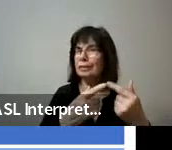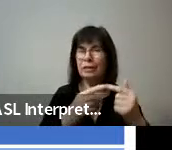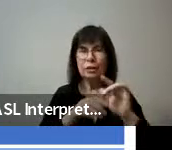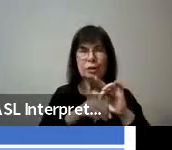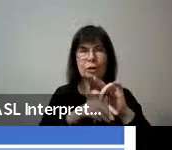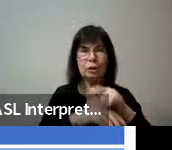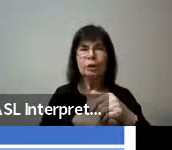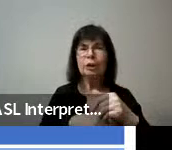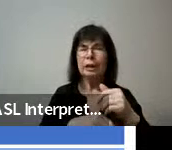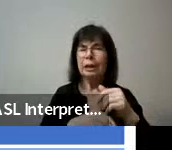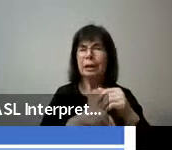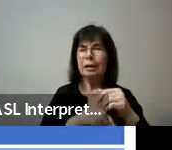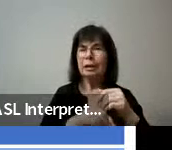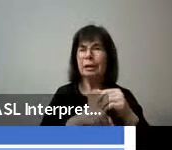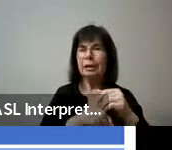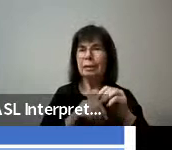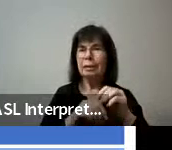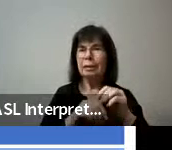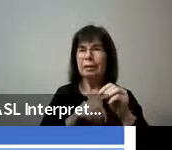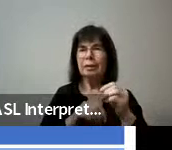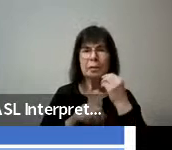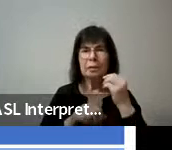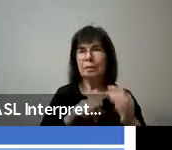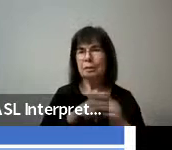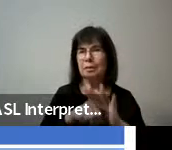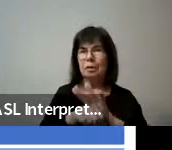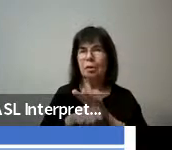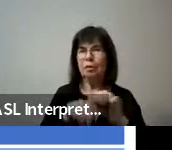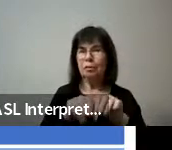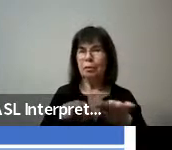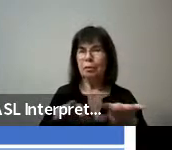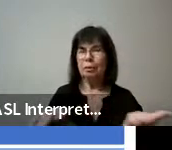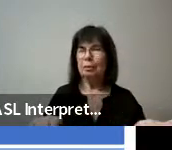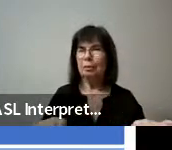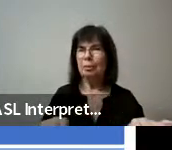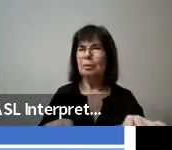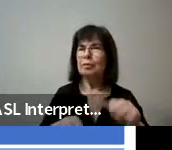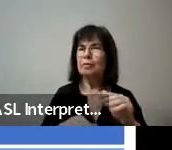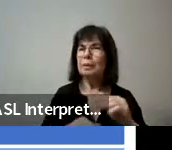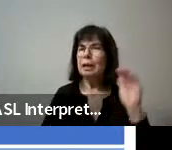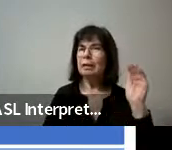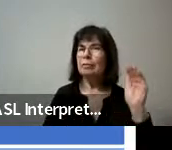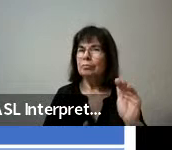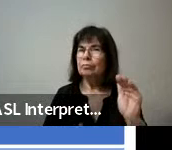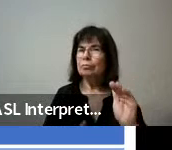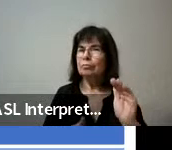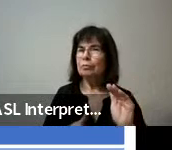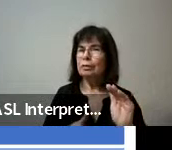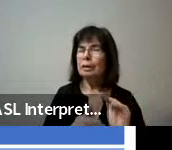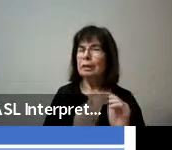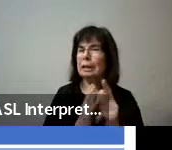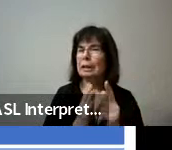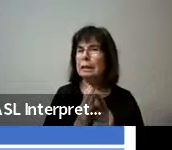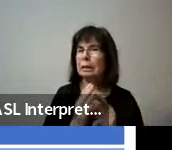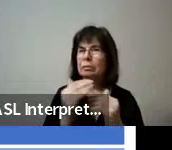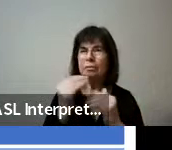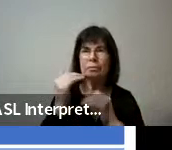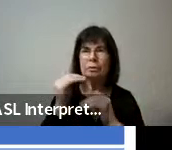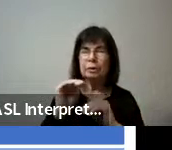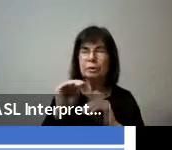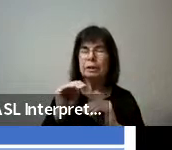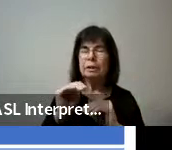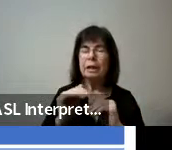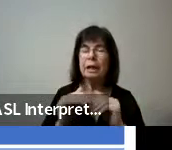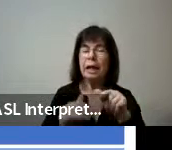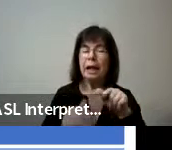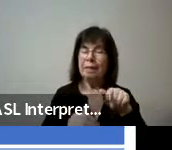in the pandemic, gradually stepping down the sort of legal restrictions. This is really removing the last few